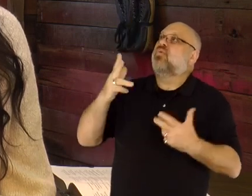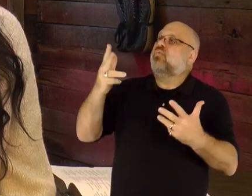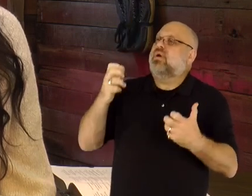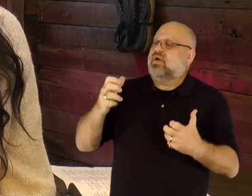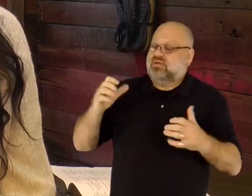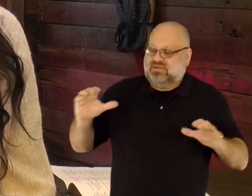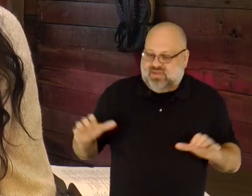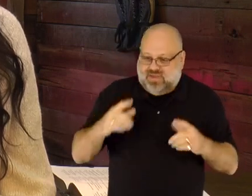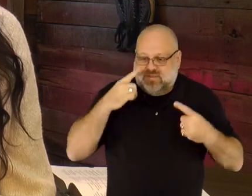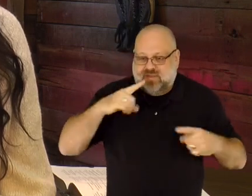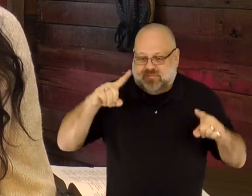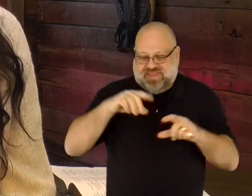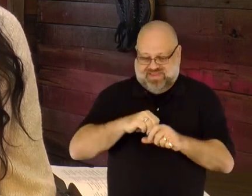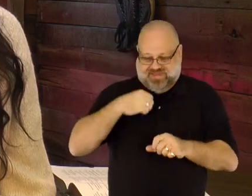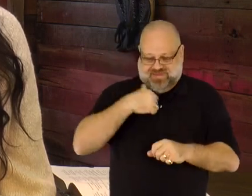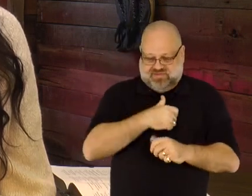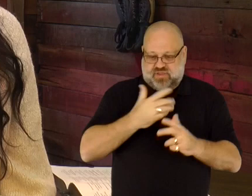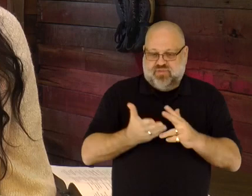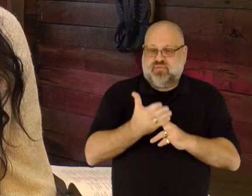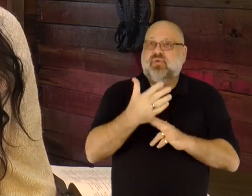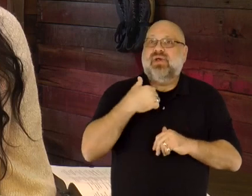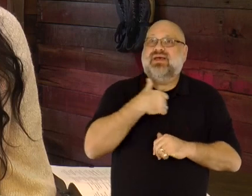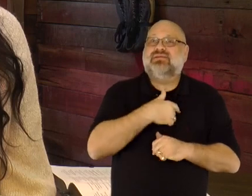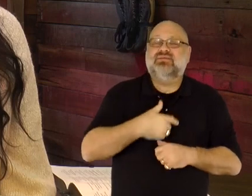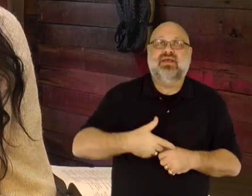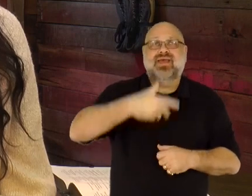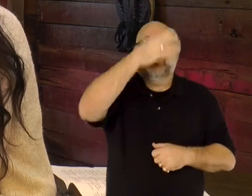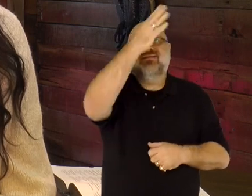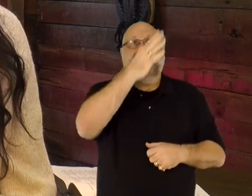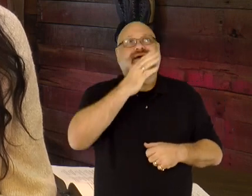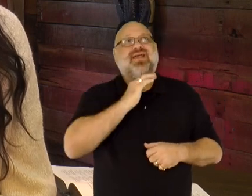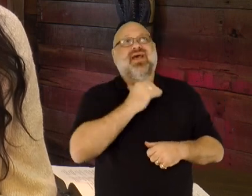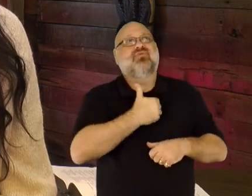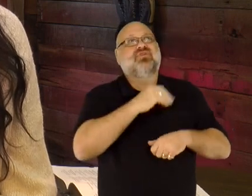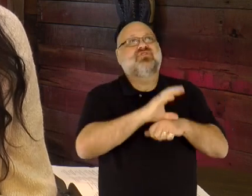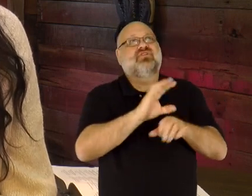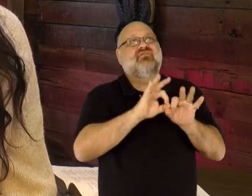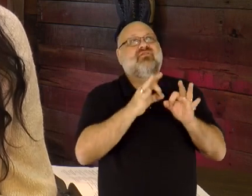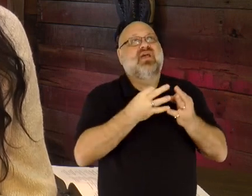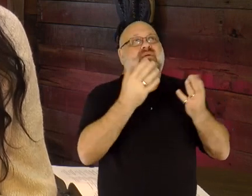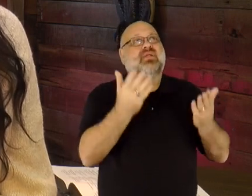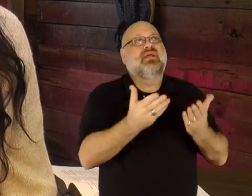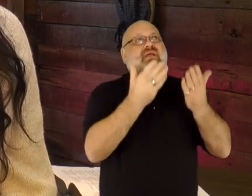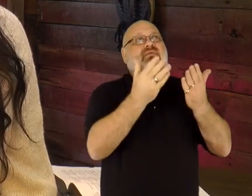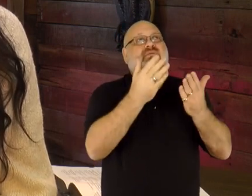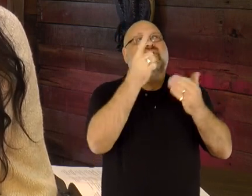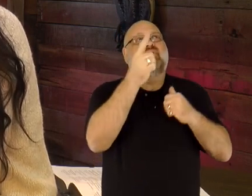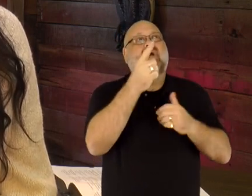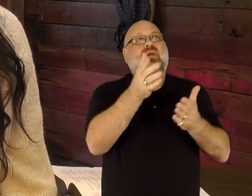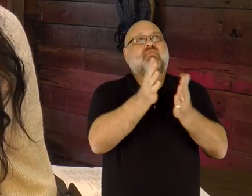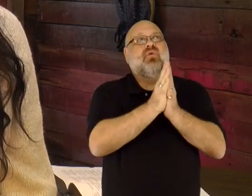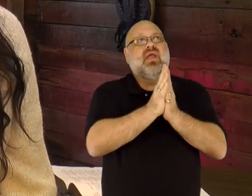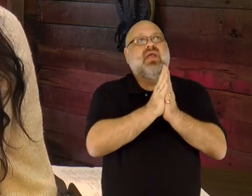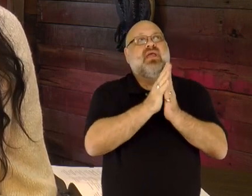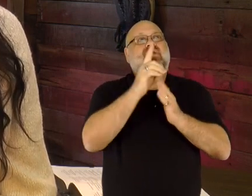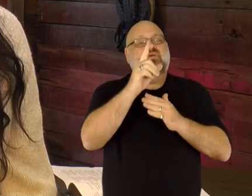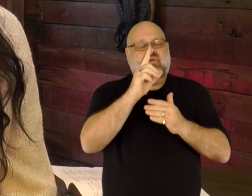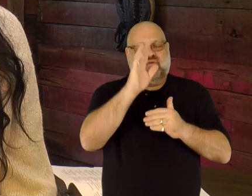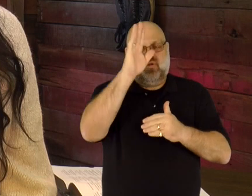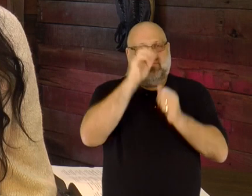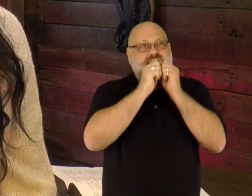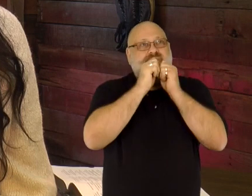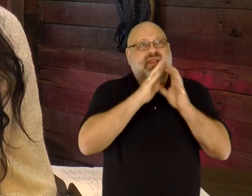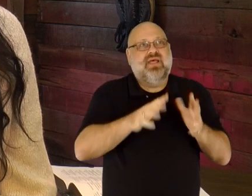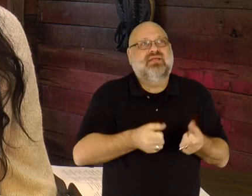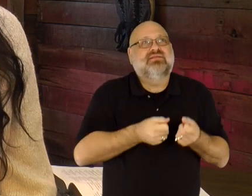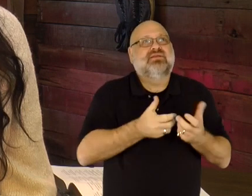will accomplished in us and through us. God, and I lift up our church family to you. I pray, God, that